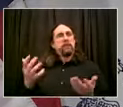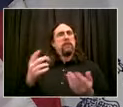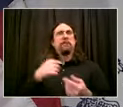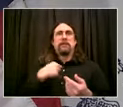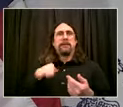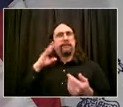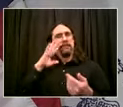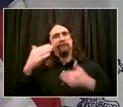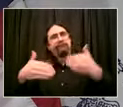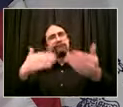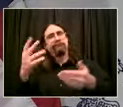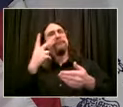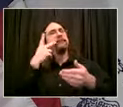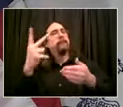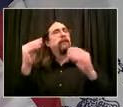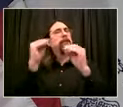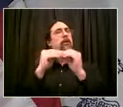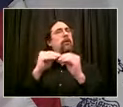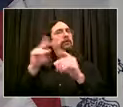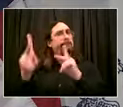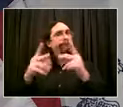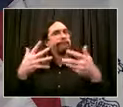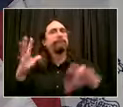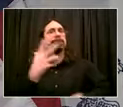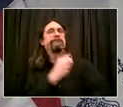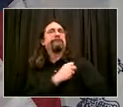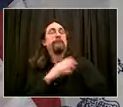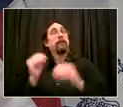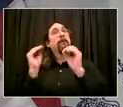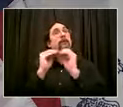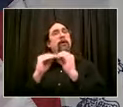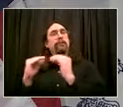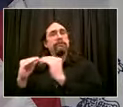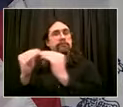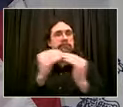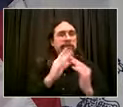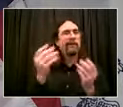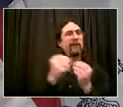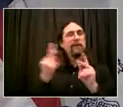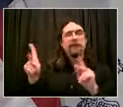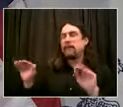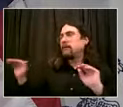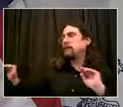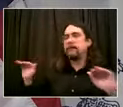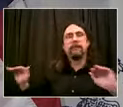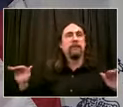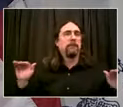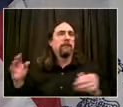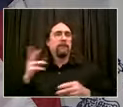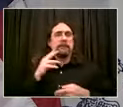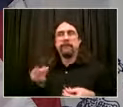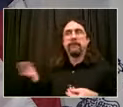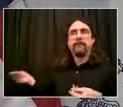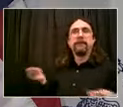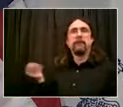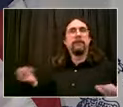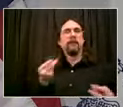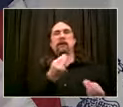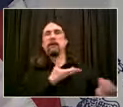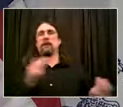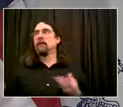experience, they feel safer, they tell you about it, now you're willing to do it. But we're also going to send community